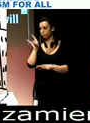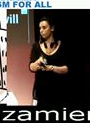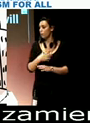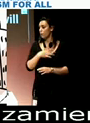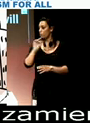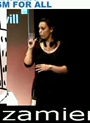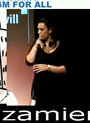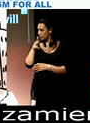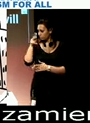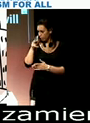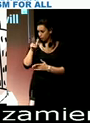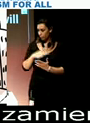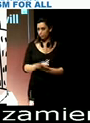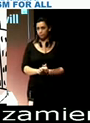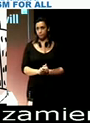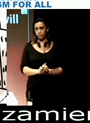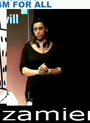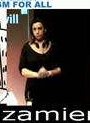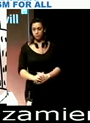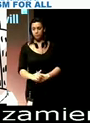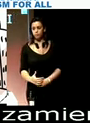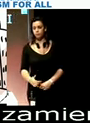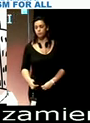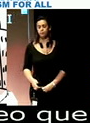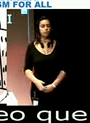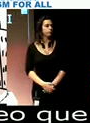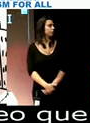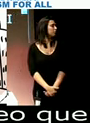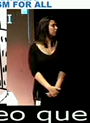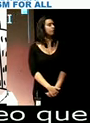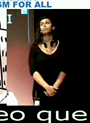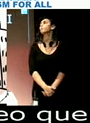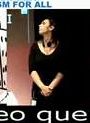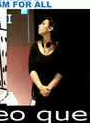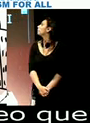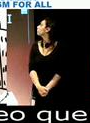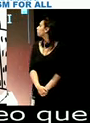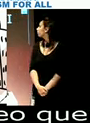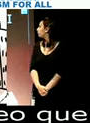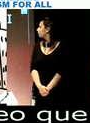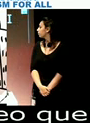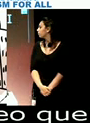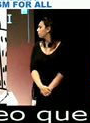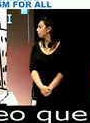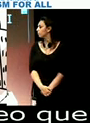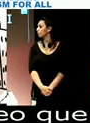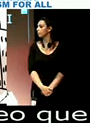will encourage you to download the app. Please, video.